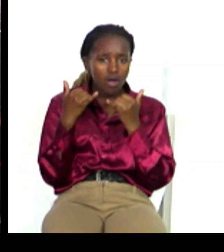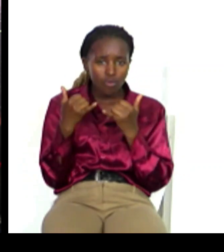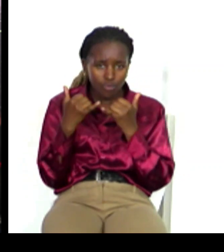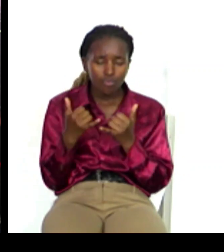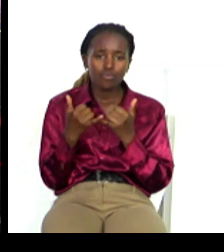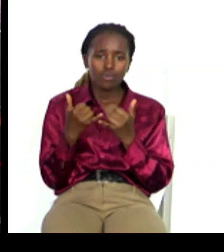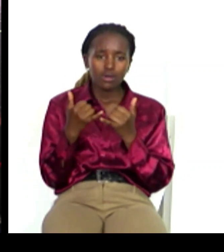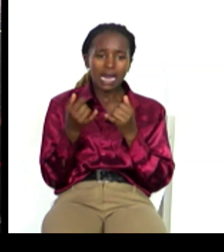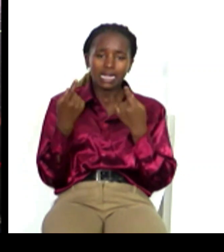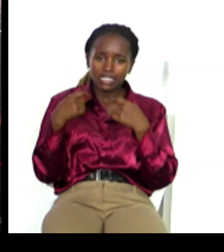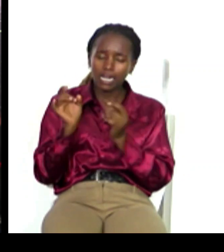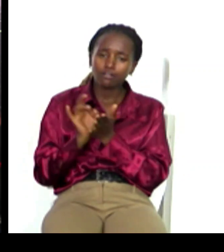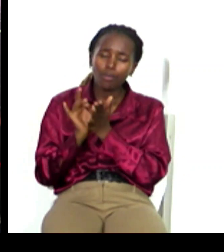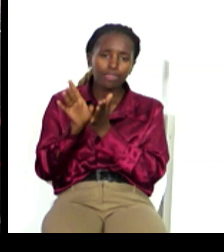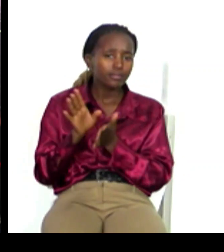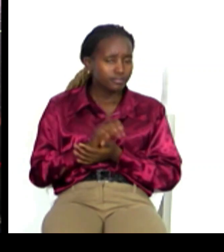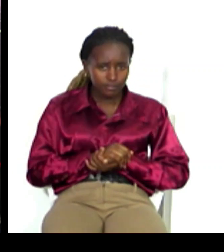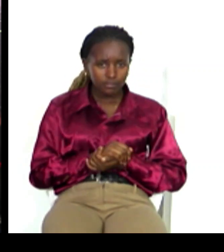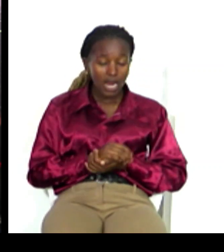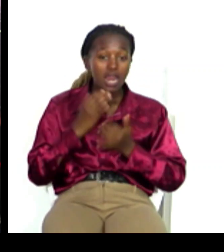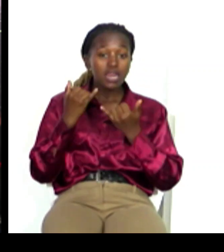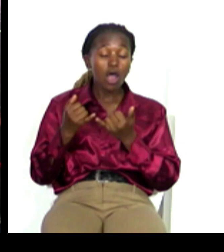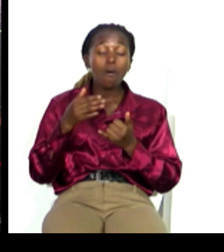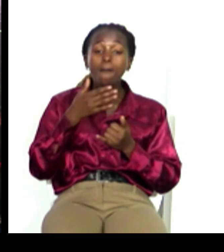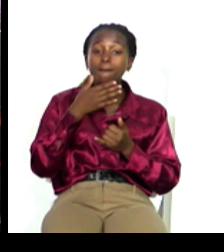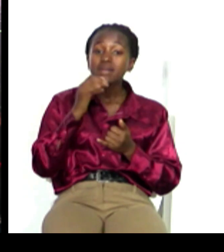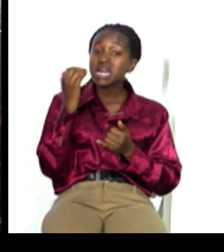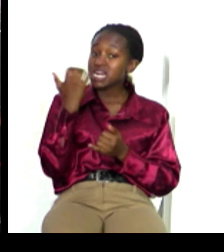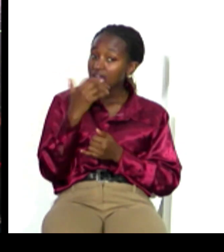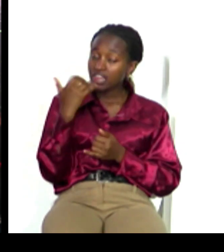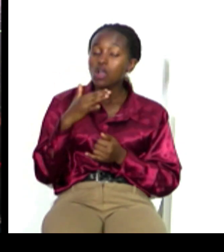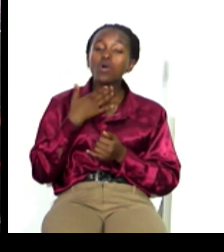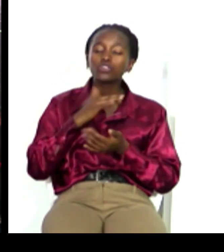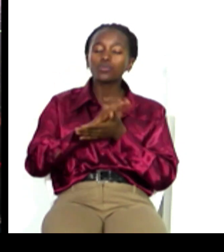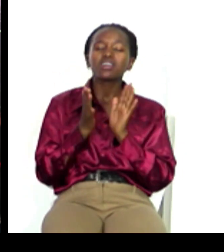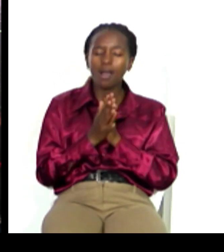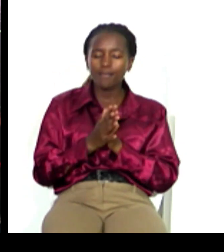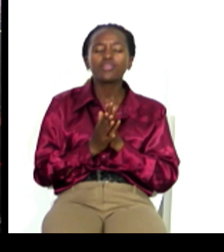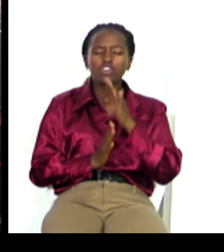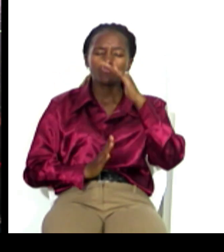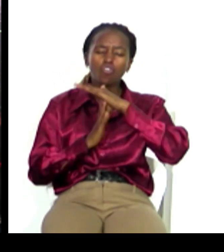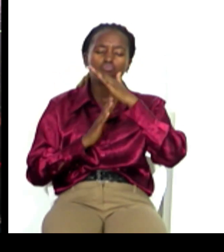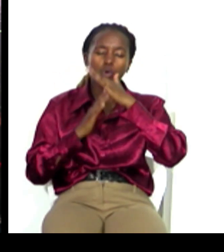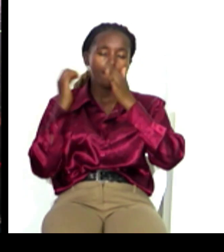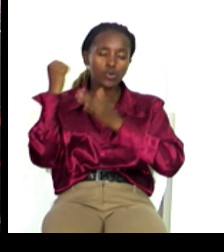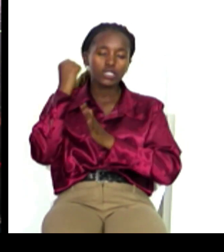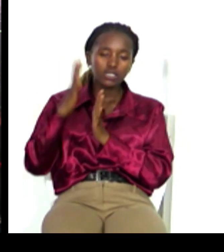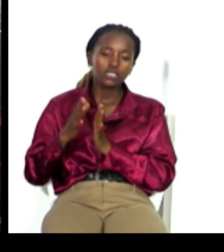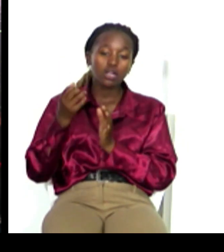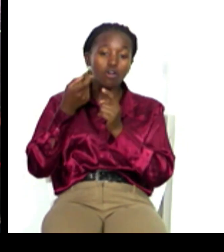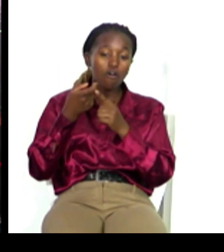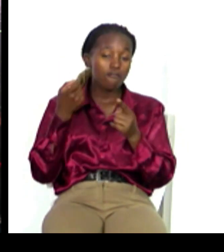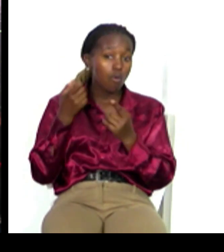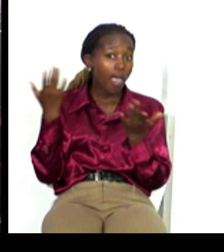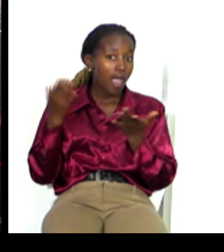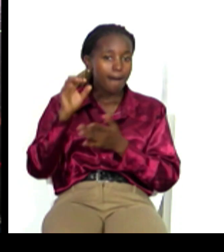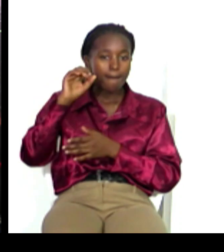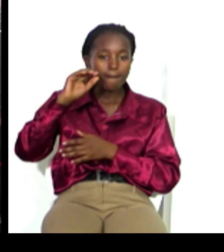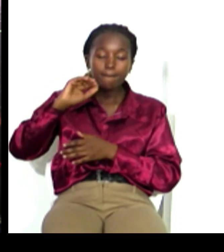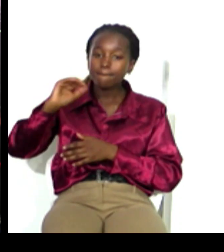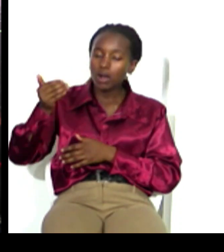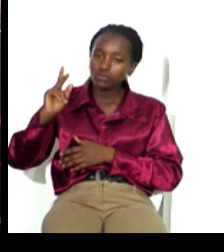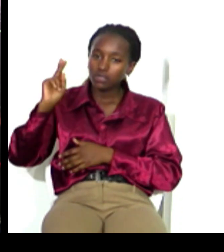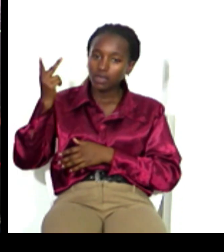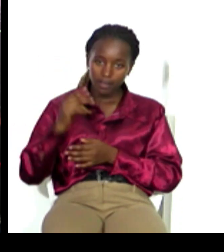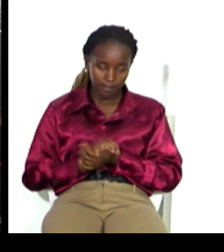kingpin. Hiyo ndio Kenya anajaribu sana sana to be the Mount Kenya kingpin. Right now unaona venye kitu inafanyika Mount Kenya. It's